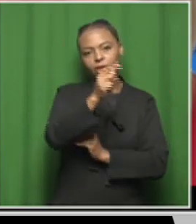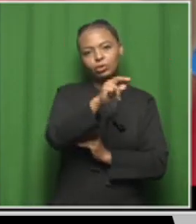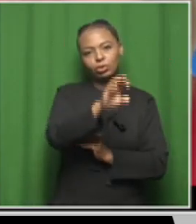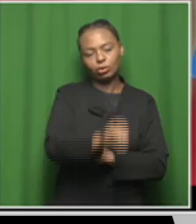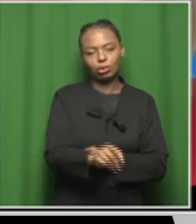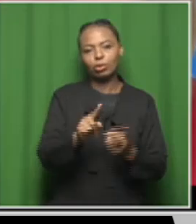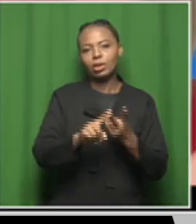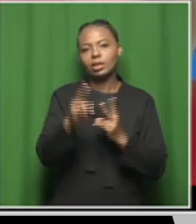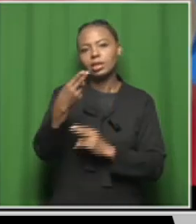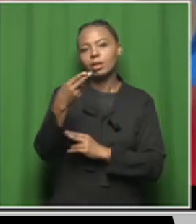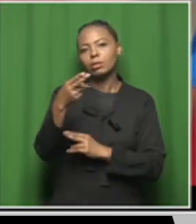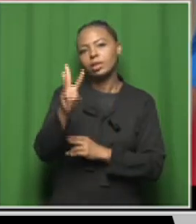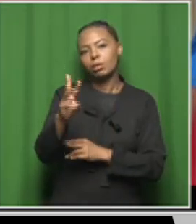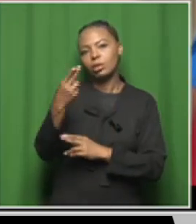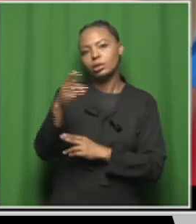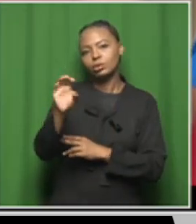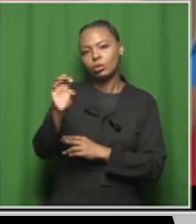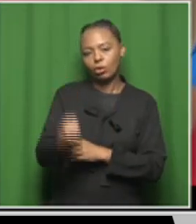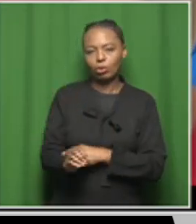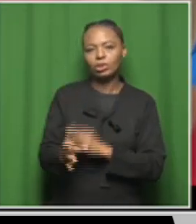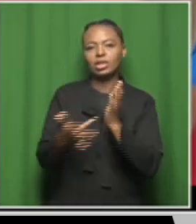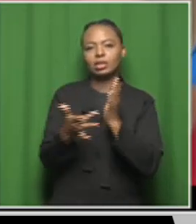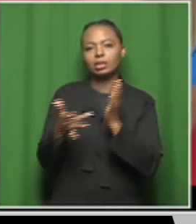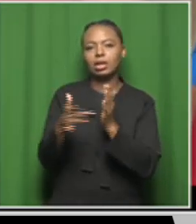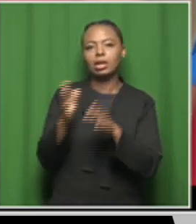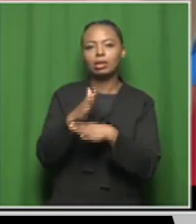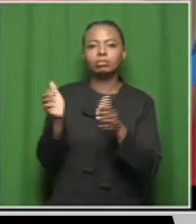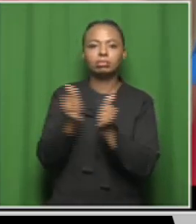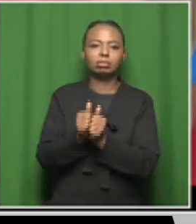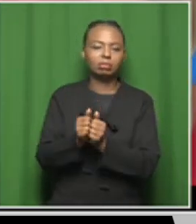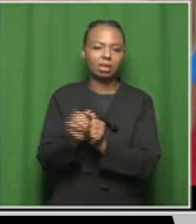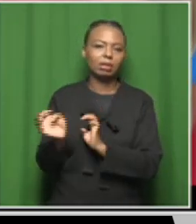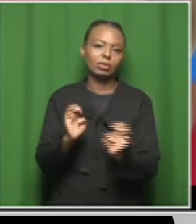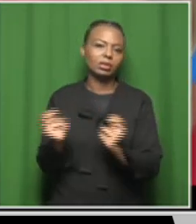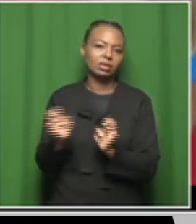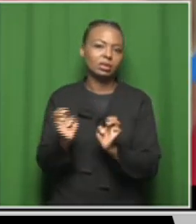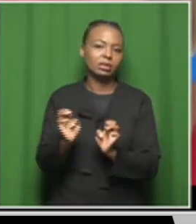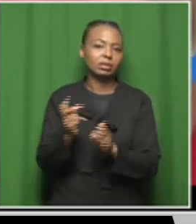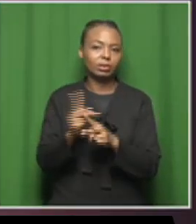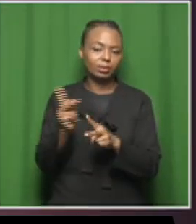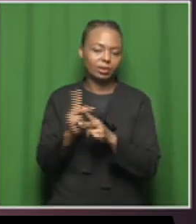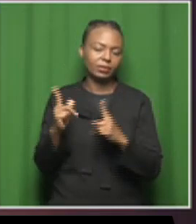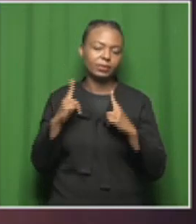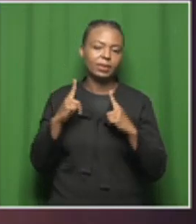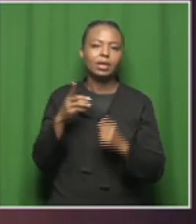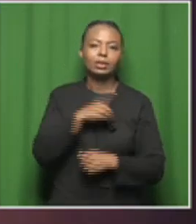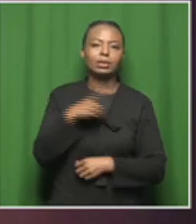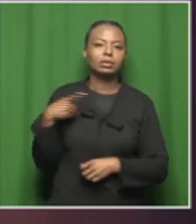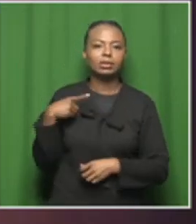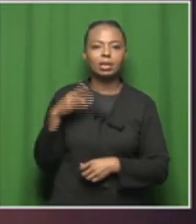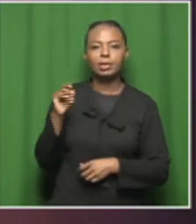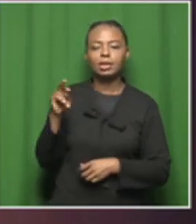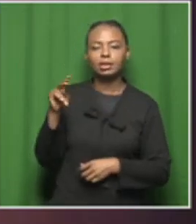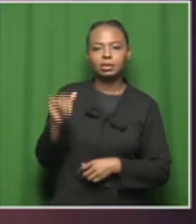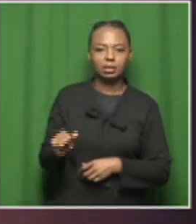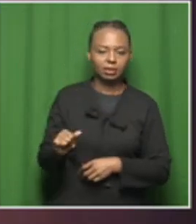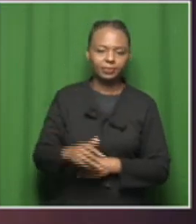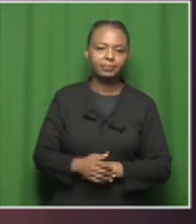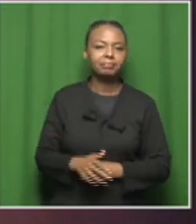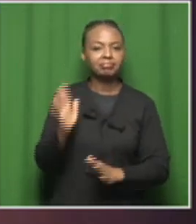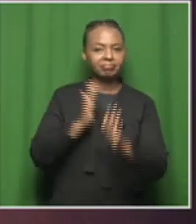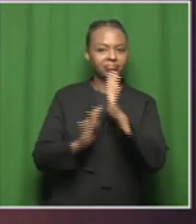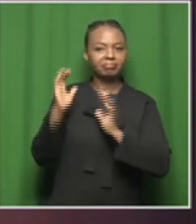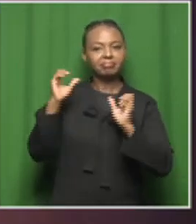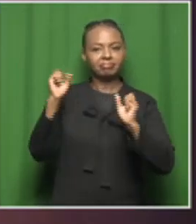as WHO Africa's Technical Officer, Emergency Preparedness, Dr. Belinda Herring, and debunking for us